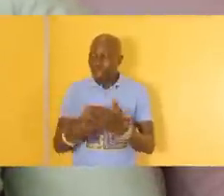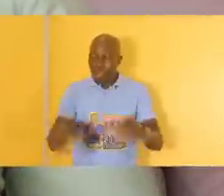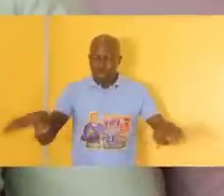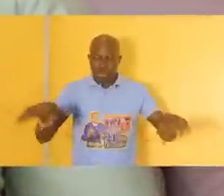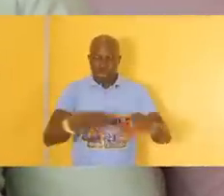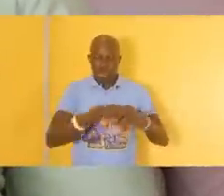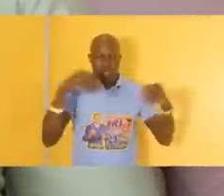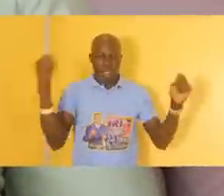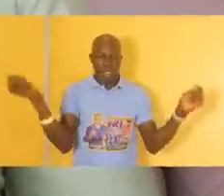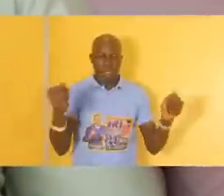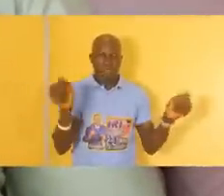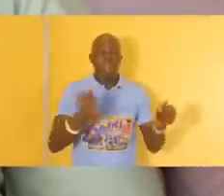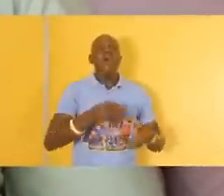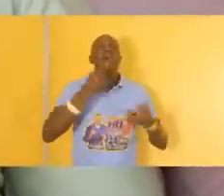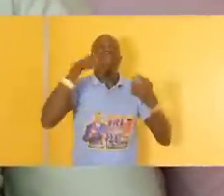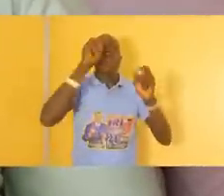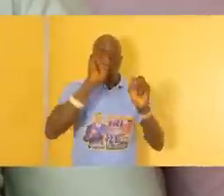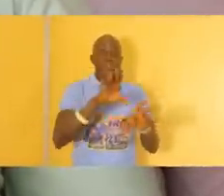listeners, as the Lord liveth and is